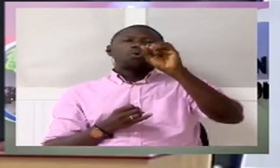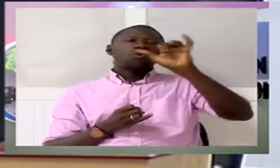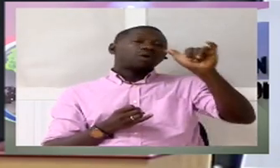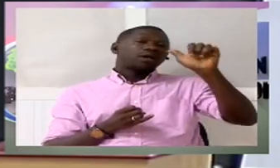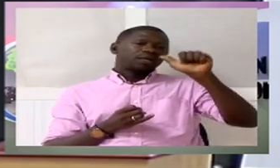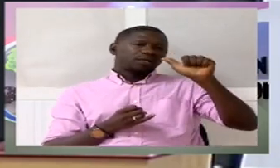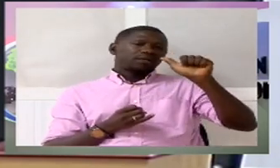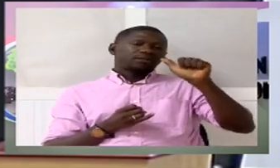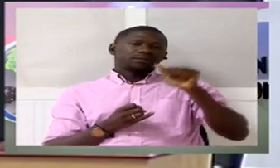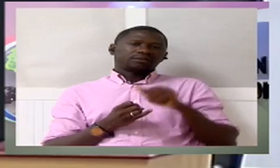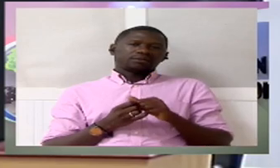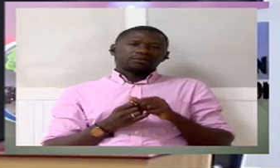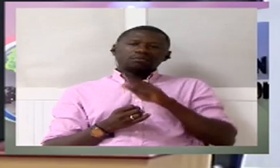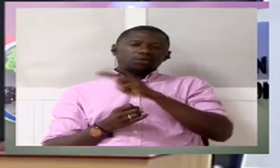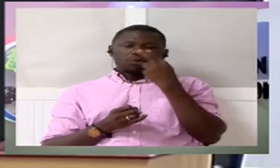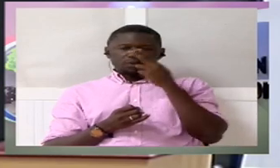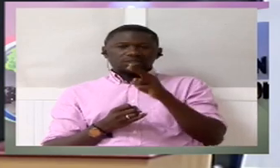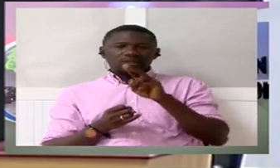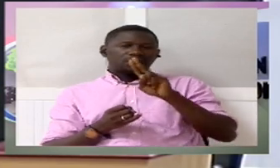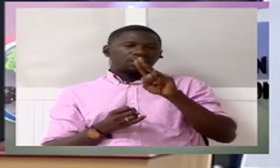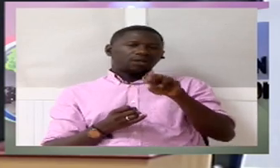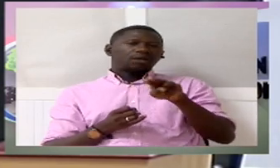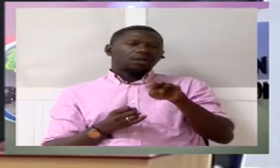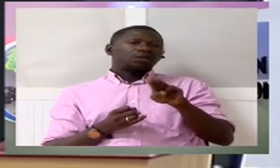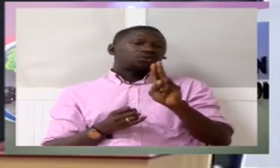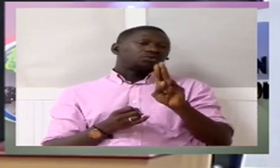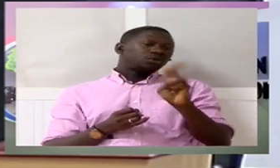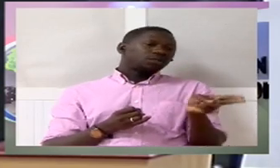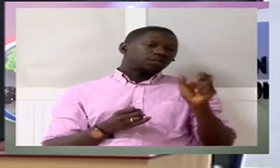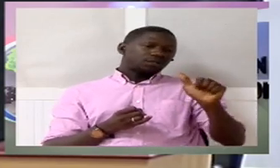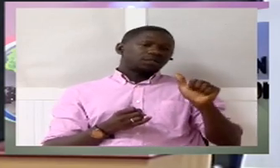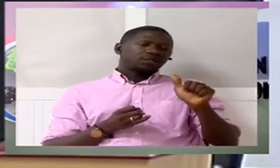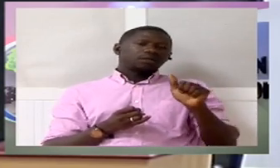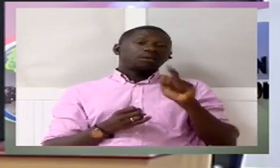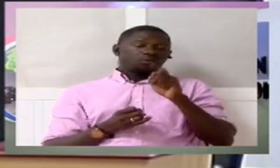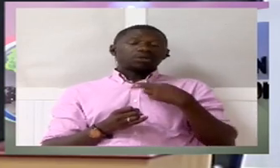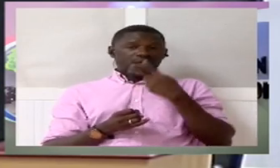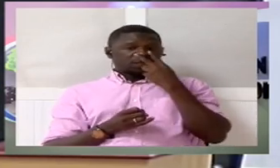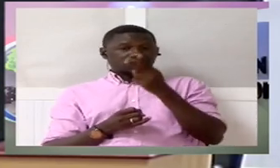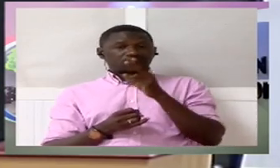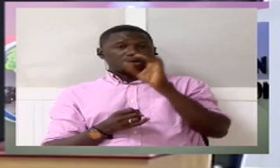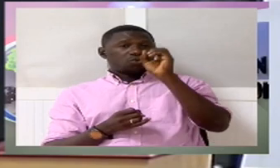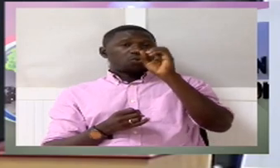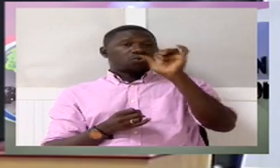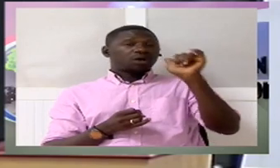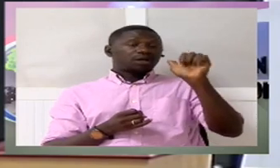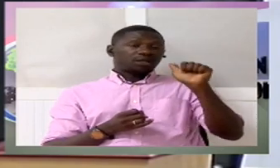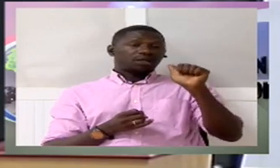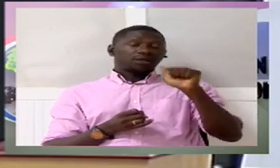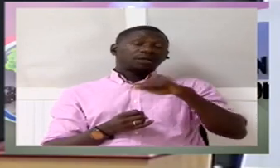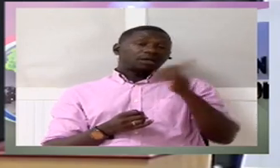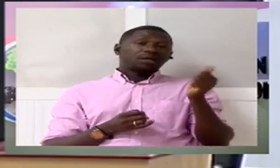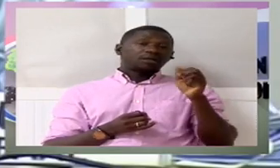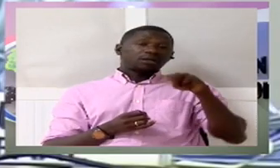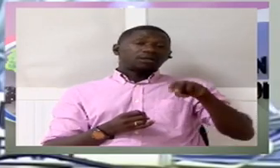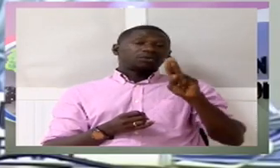Nuhama oje commission, but inga oya je. I did not see Nua at the commission, but I saw Oya. But it around was, 12 o'clock Friday. It was Oya who